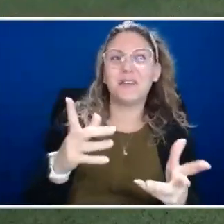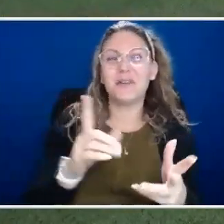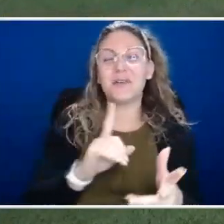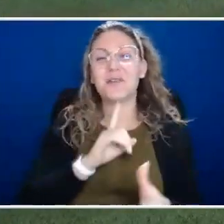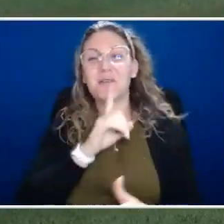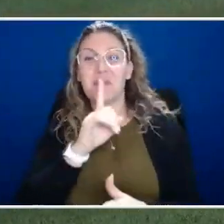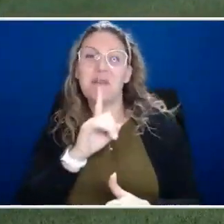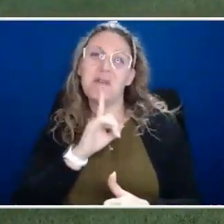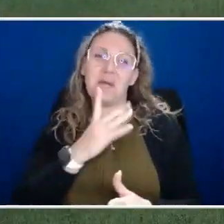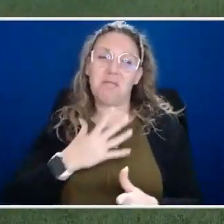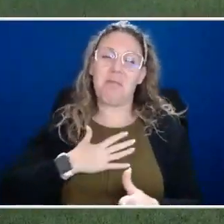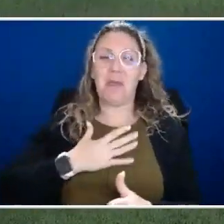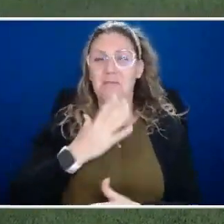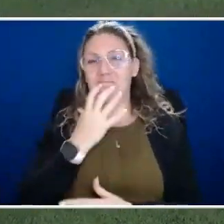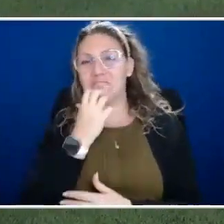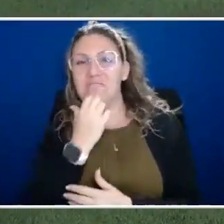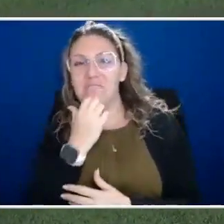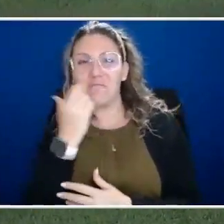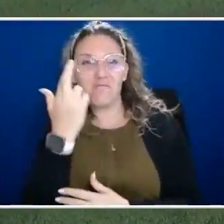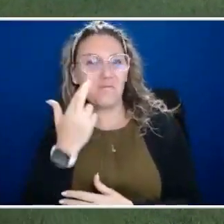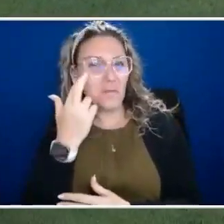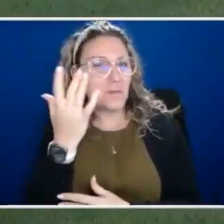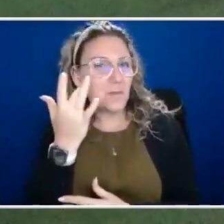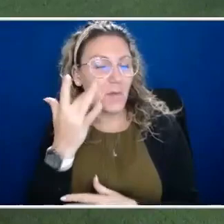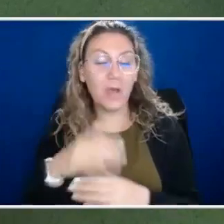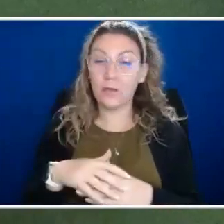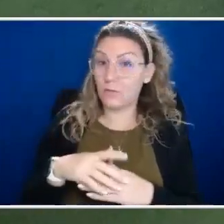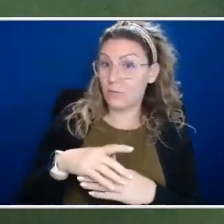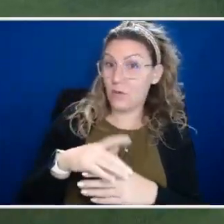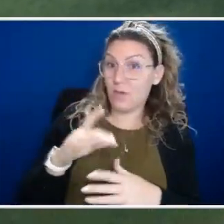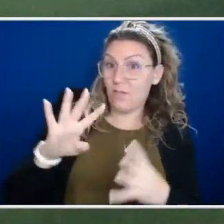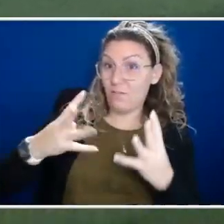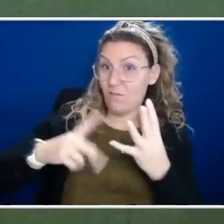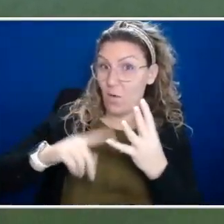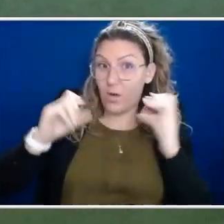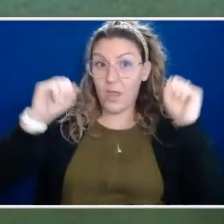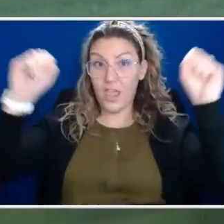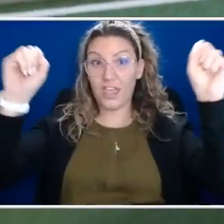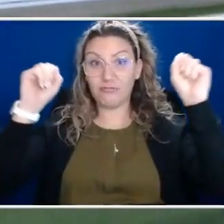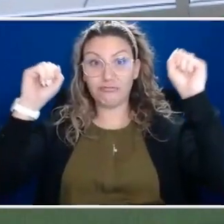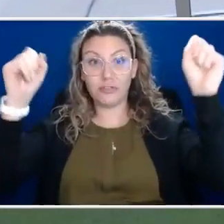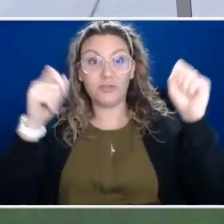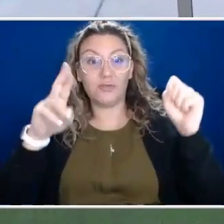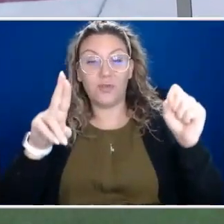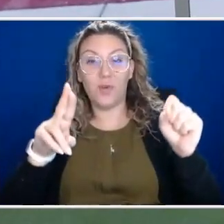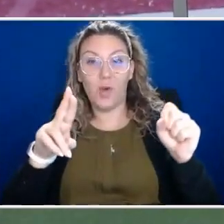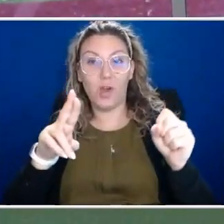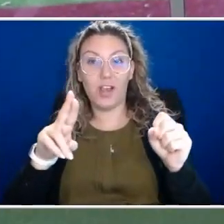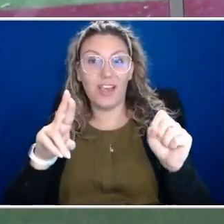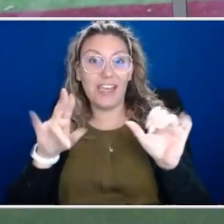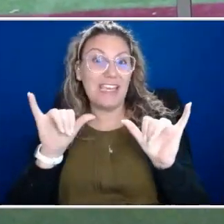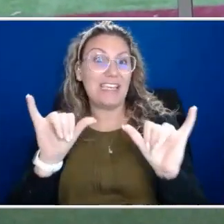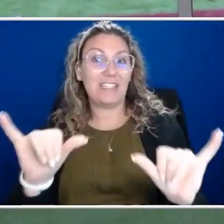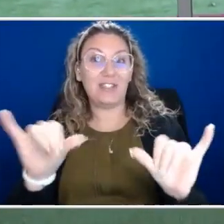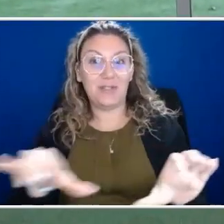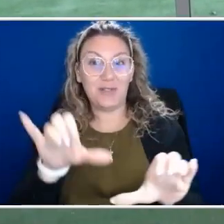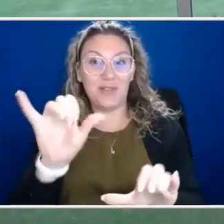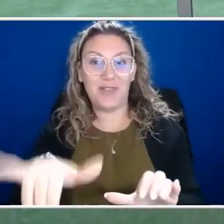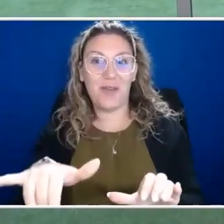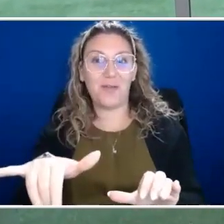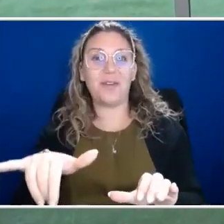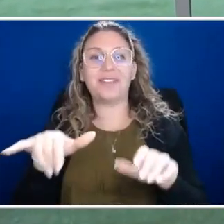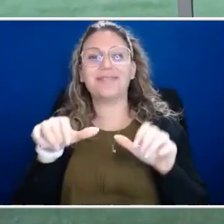Joey, one of the other things, and do you have another exercise you want to show us, or should we just kind of keep doing this? We should just keep practicing this one here. You know, Jess,